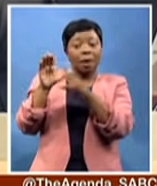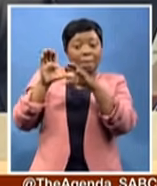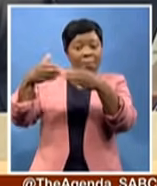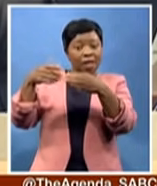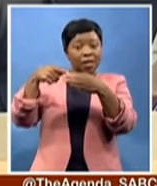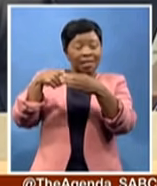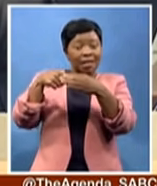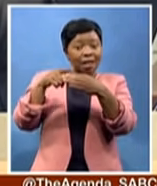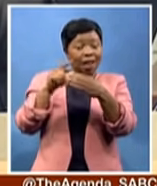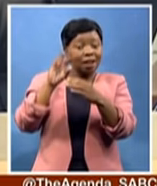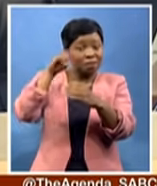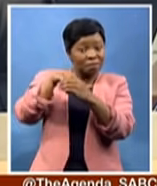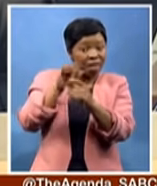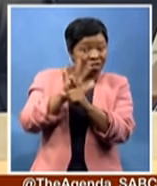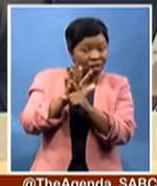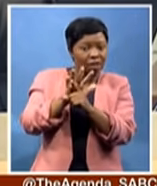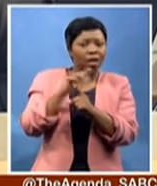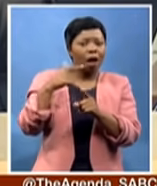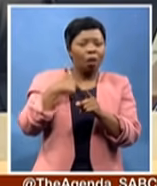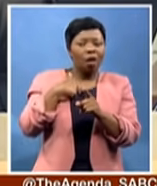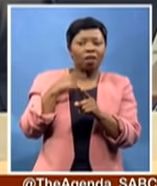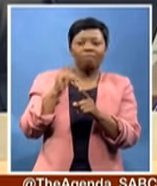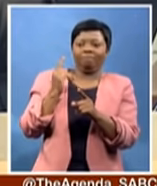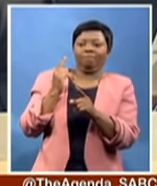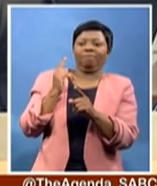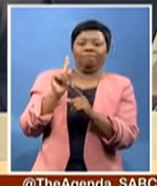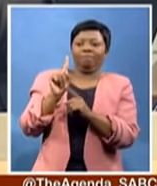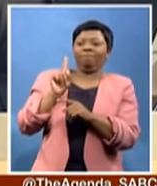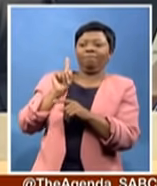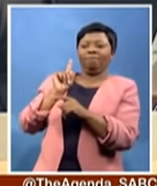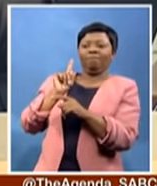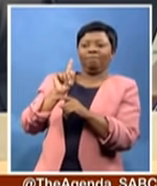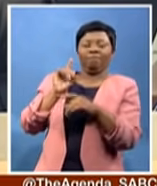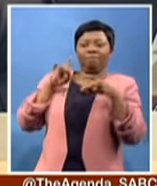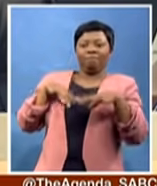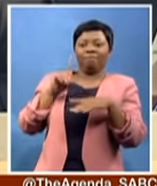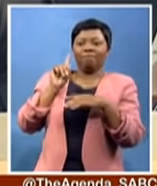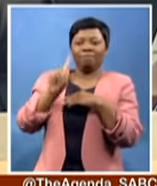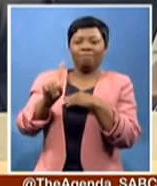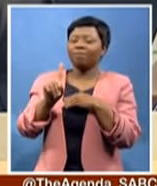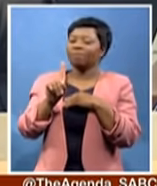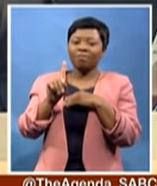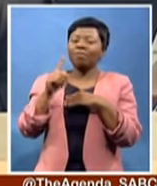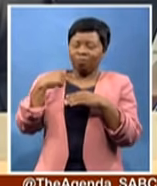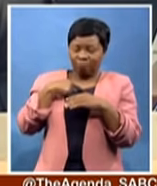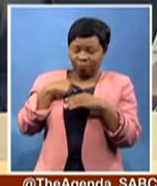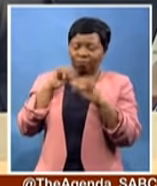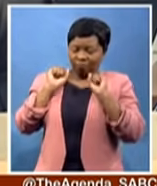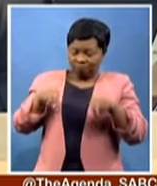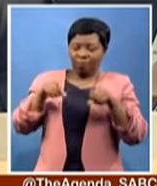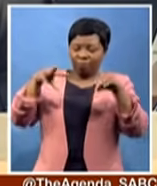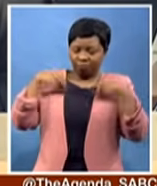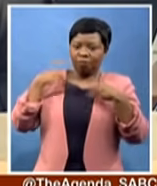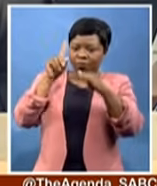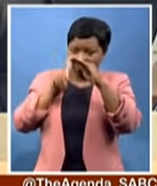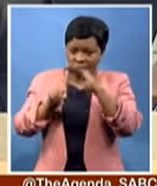appearing before commissions so that we may shed light on the matters that the Commission is